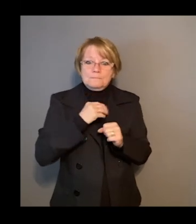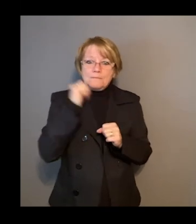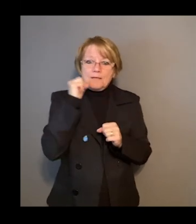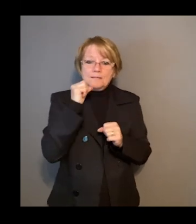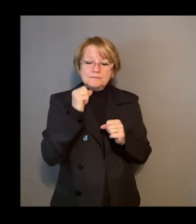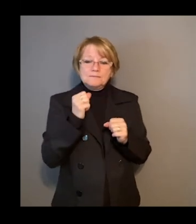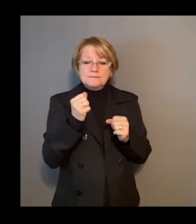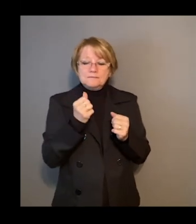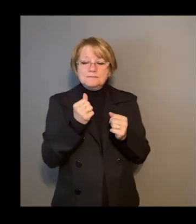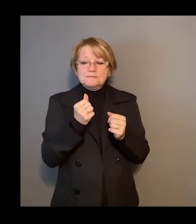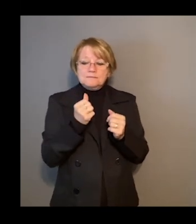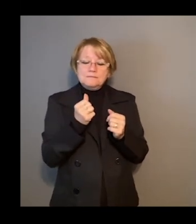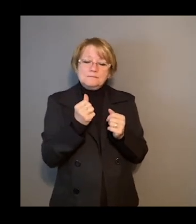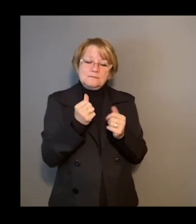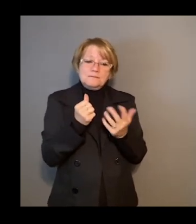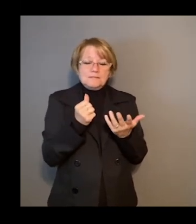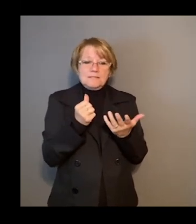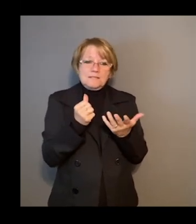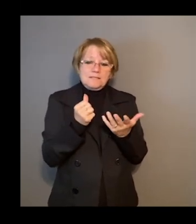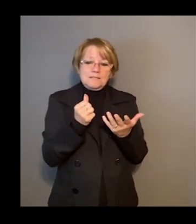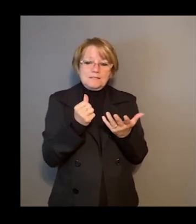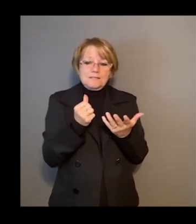yeah.